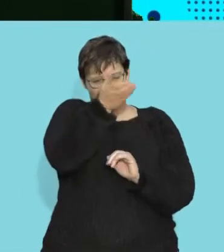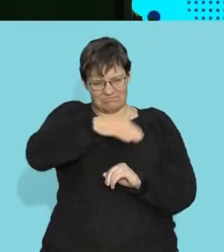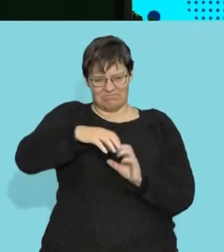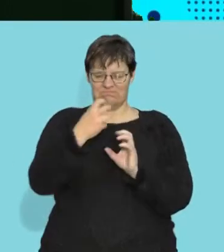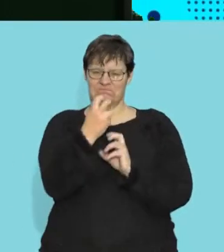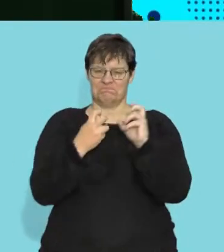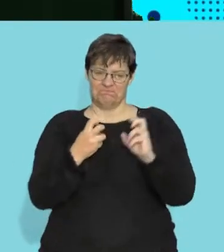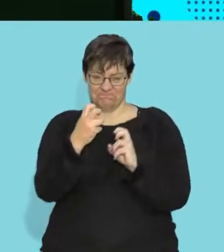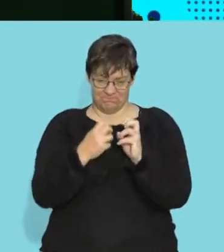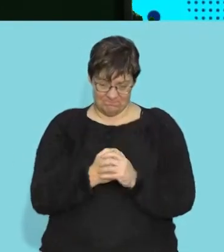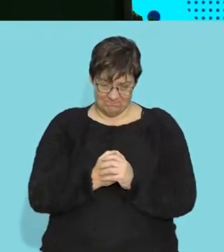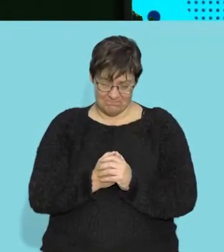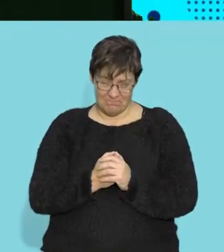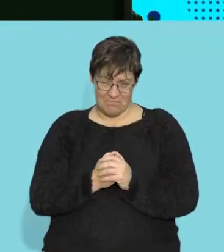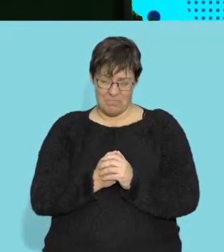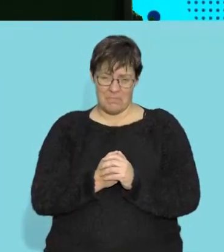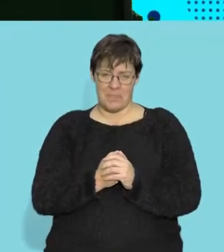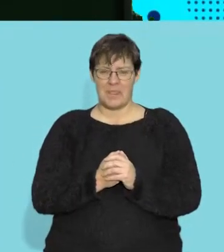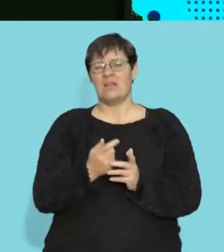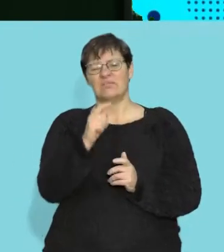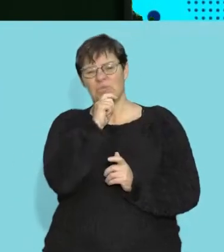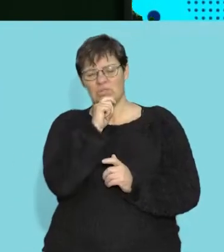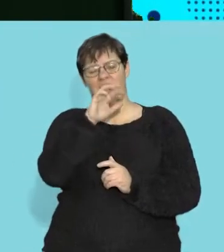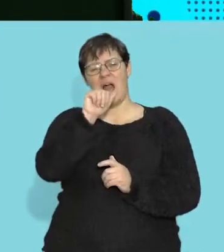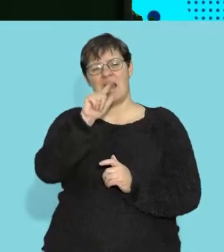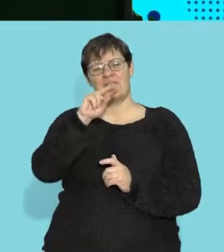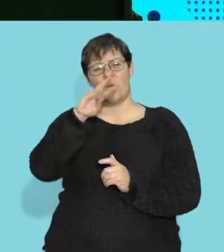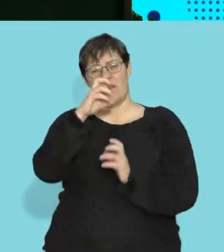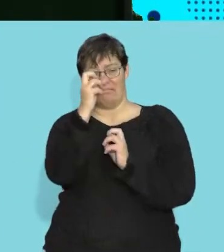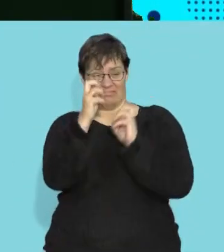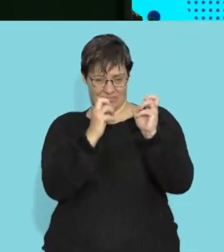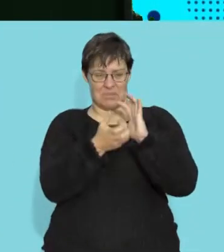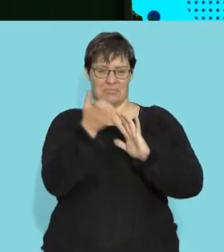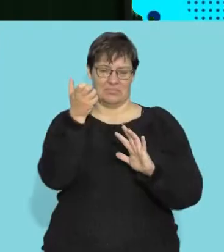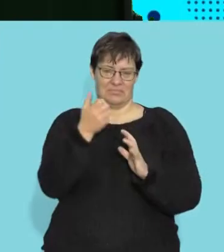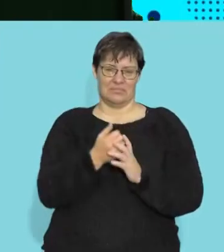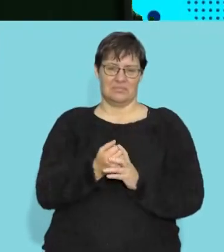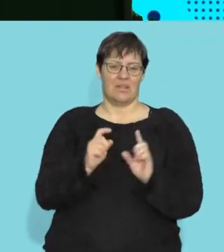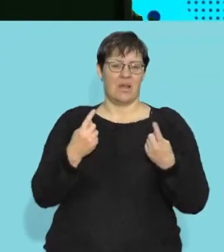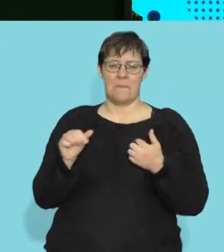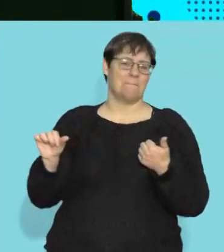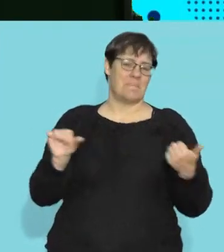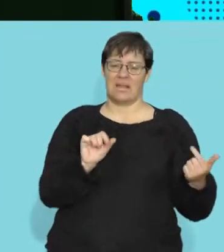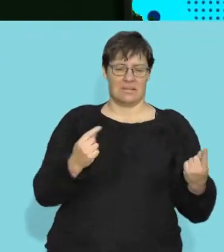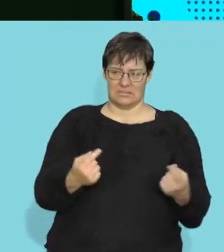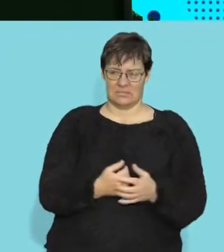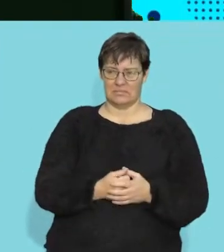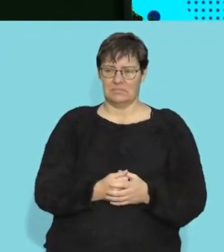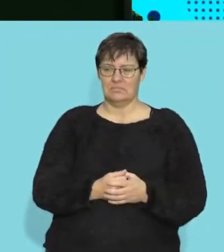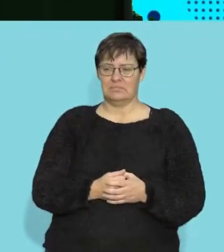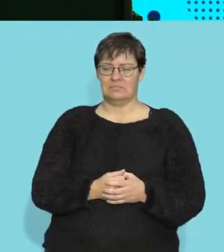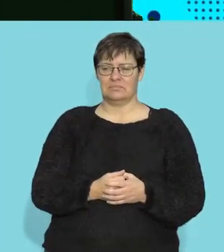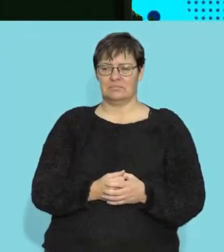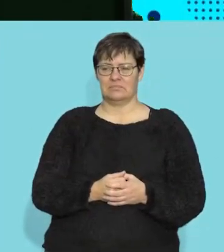no cure for this, right? It's usually your alveoli have been destroyed. You can't get it back again, and you are going